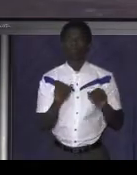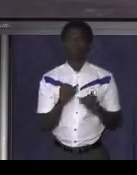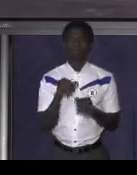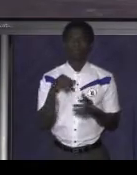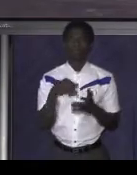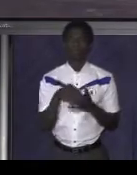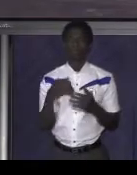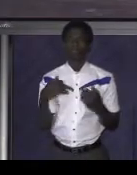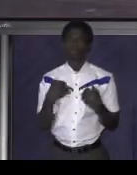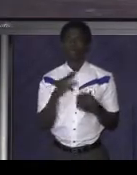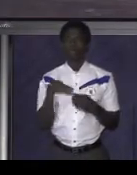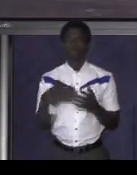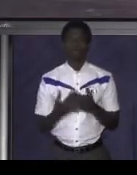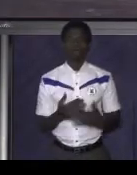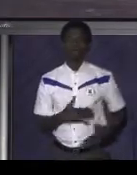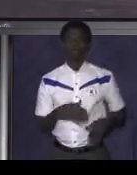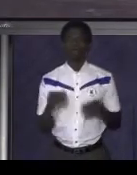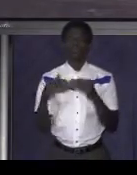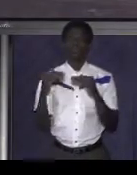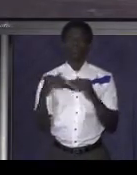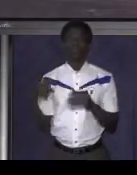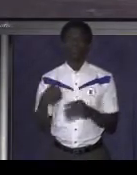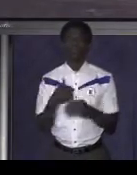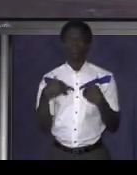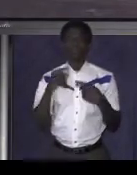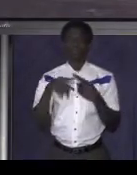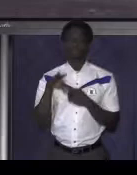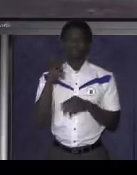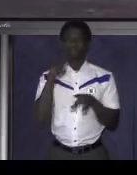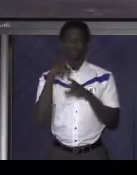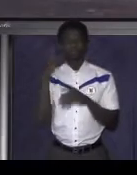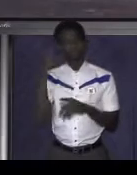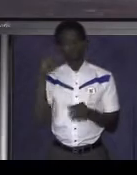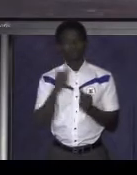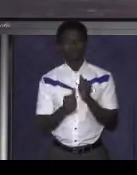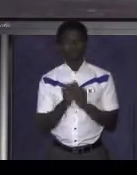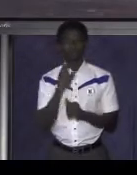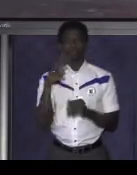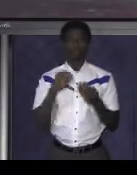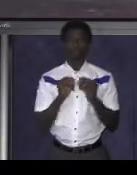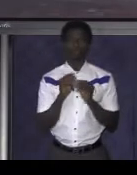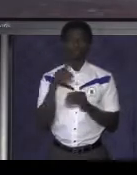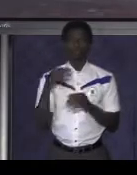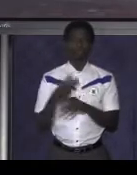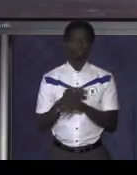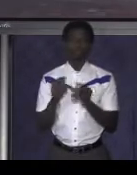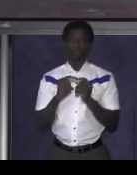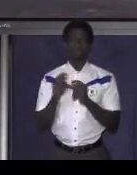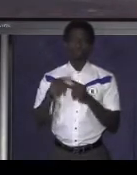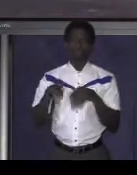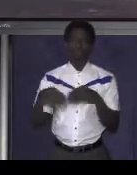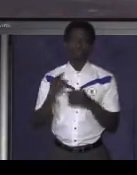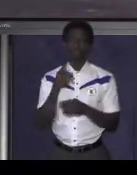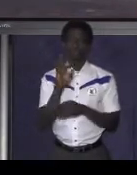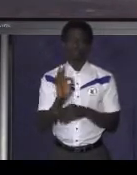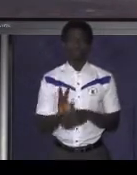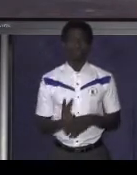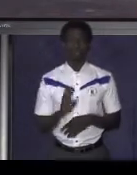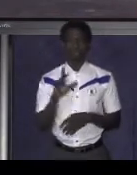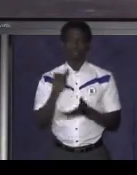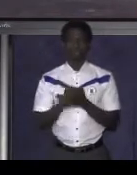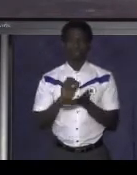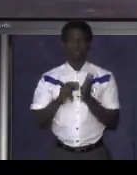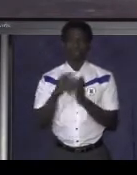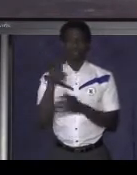has all sides equal, so we have to look for which two numbers you are multiplying together. to give you 196. And that means